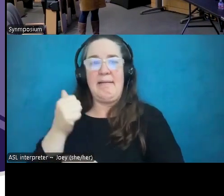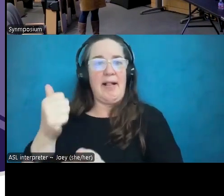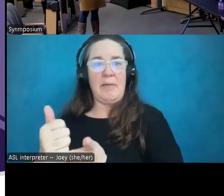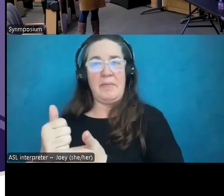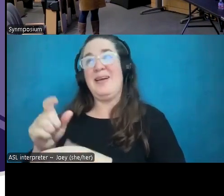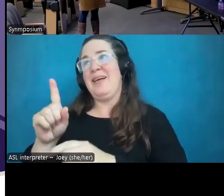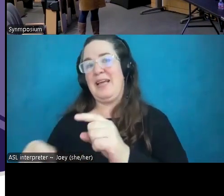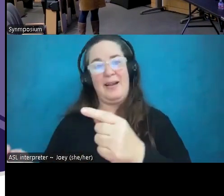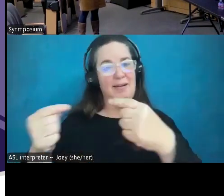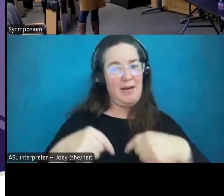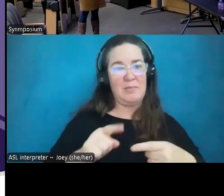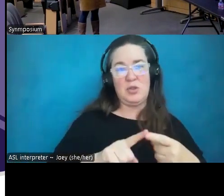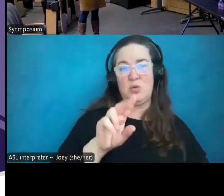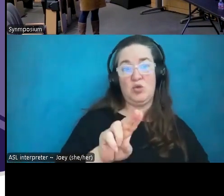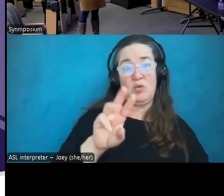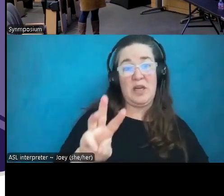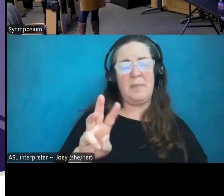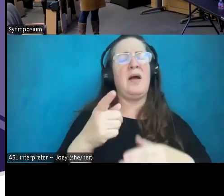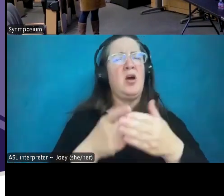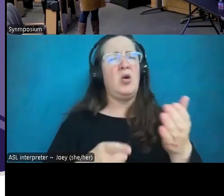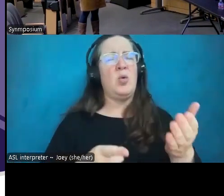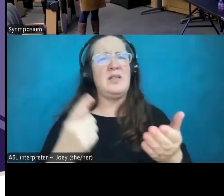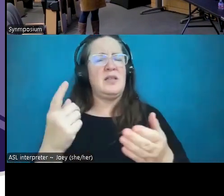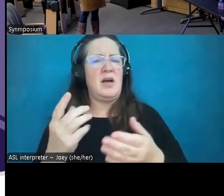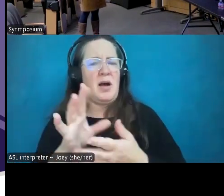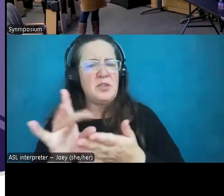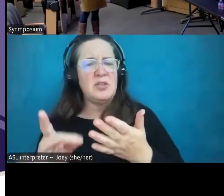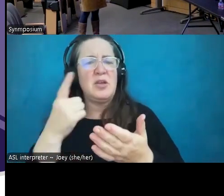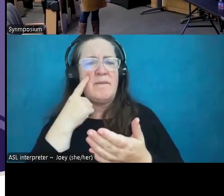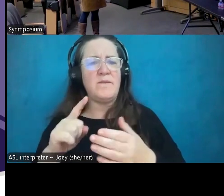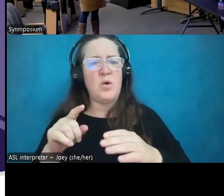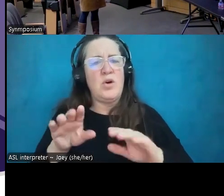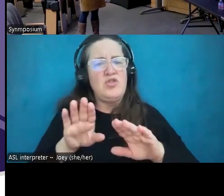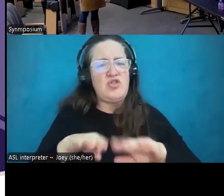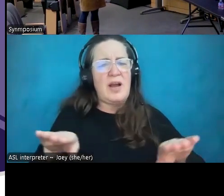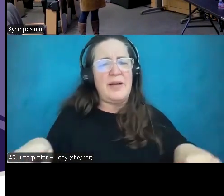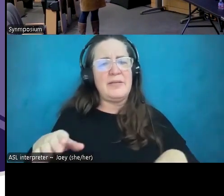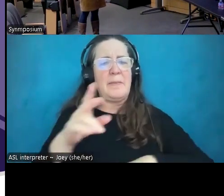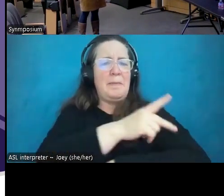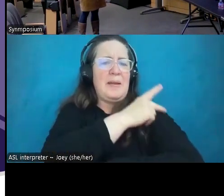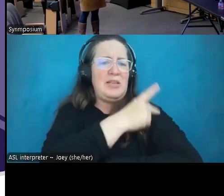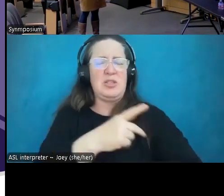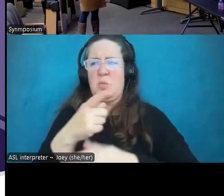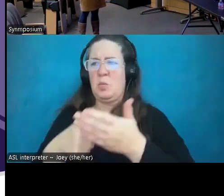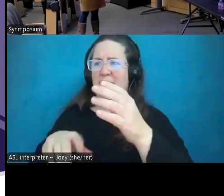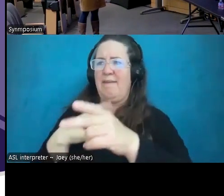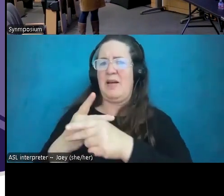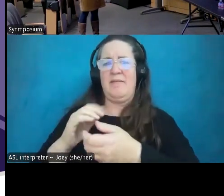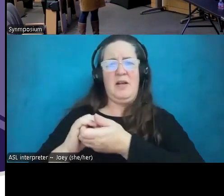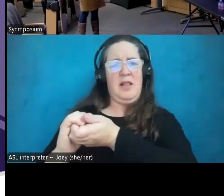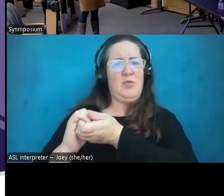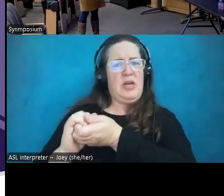what the options are for the pediatric patients and what kind of collaborations are coming up in the future, because I think that's one of the